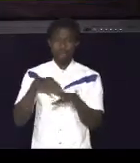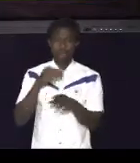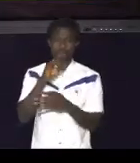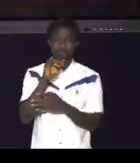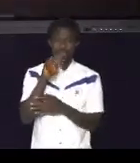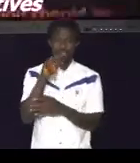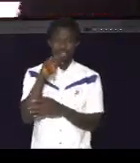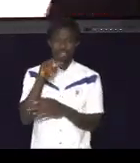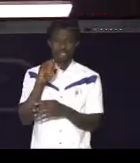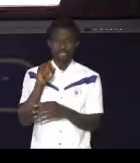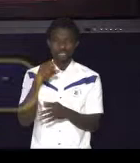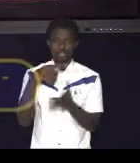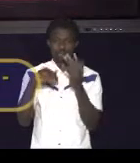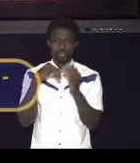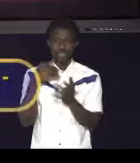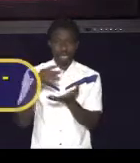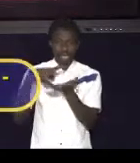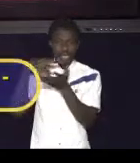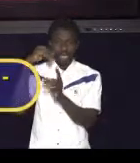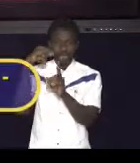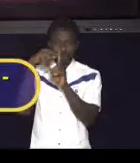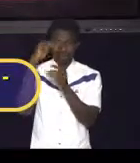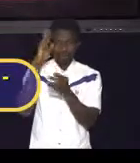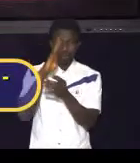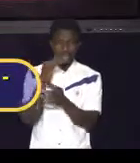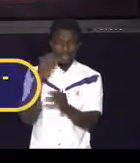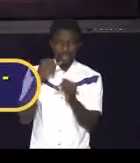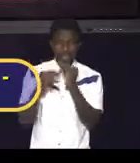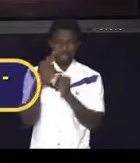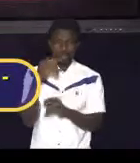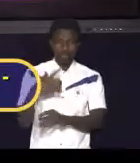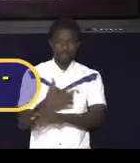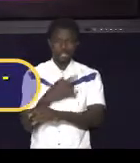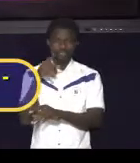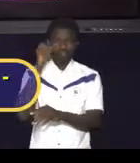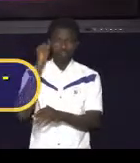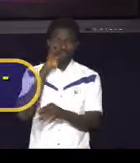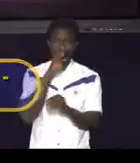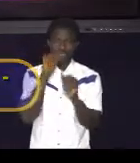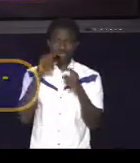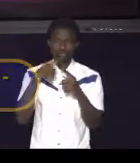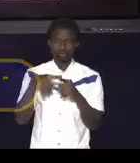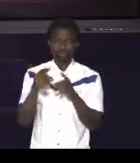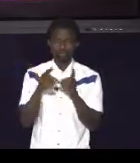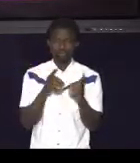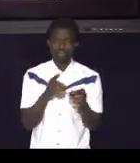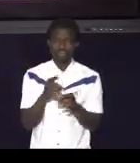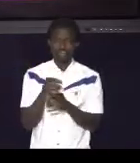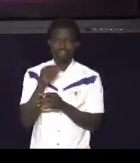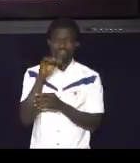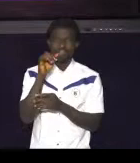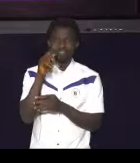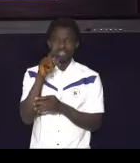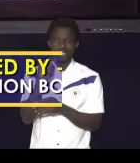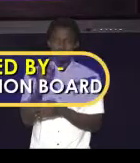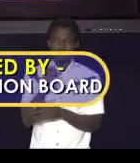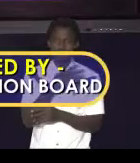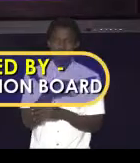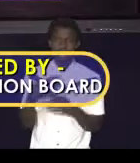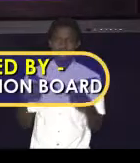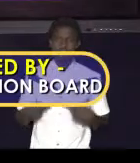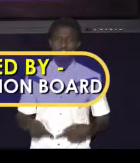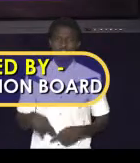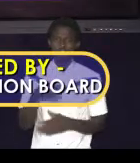fitness. What are the learning objectives? By the end of the lesson, you should be able to define fitness and